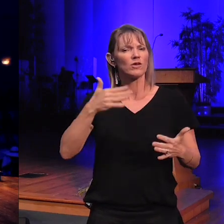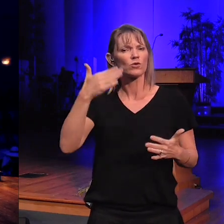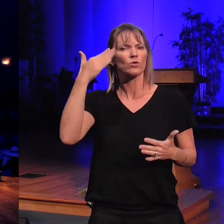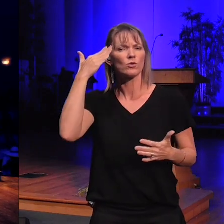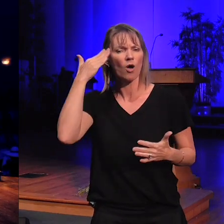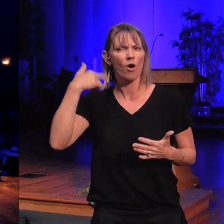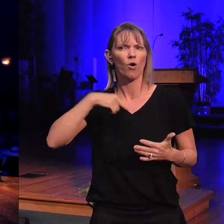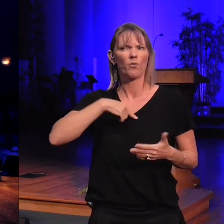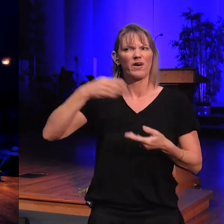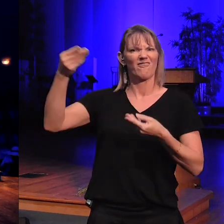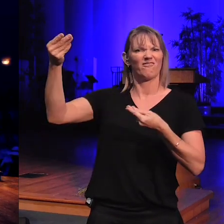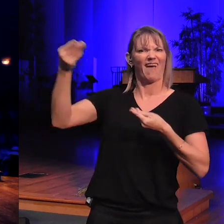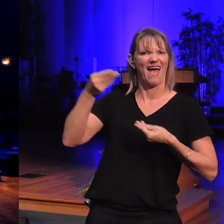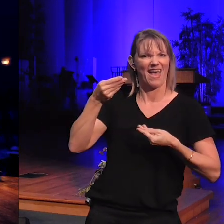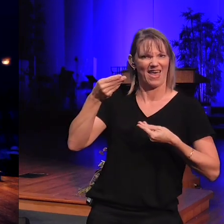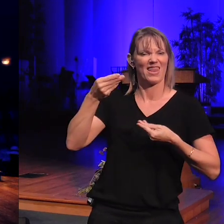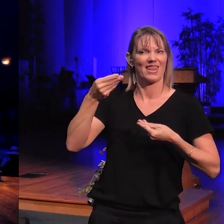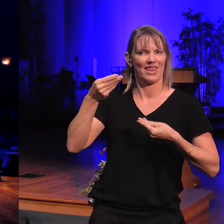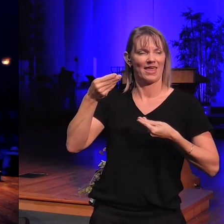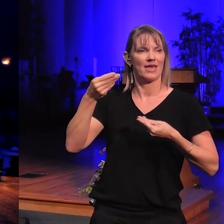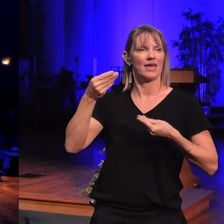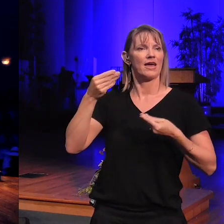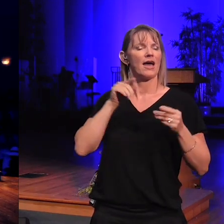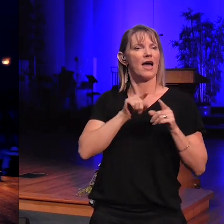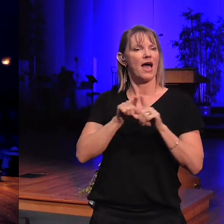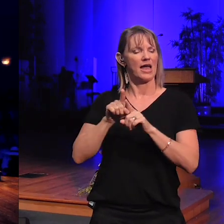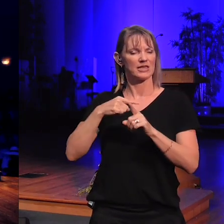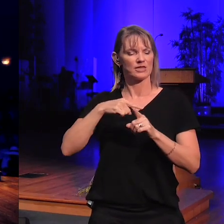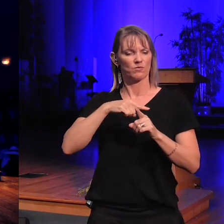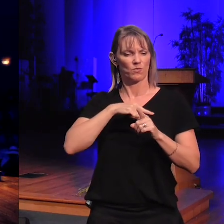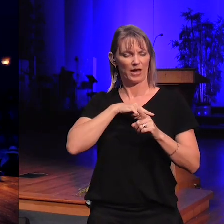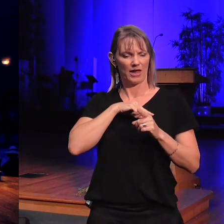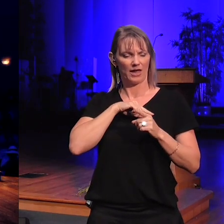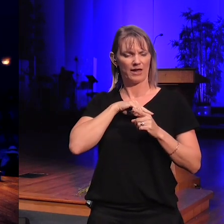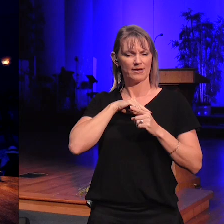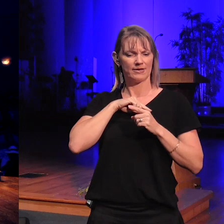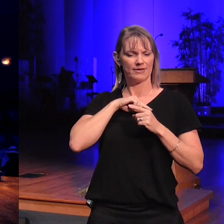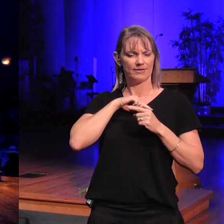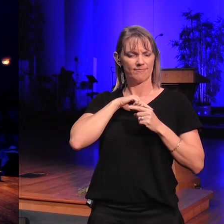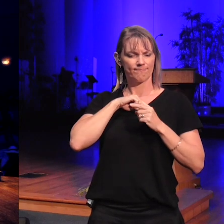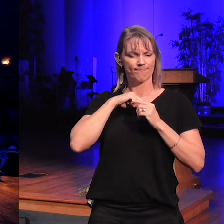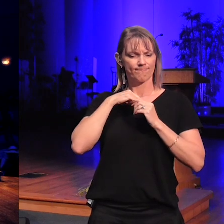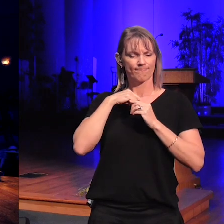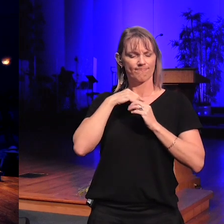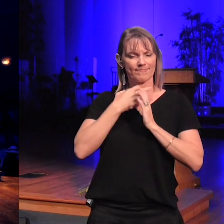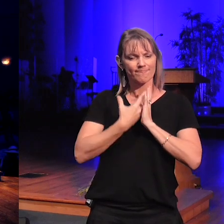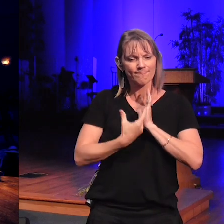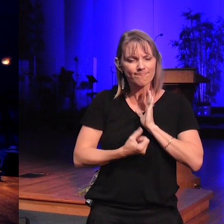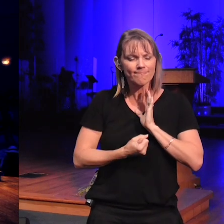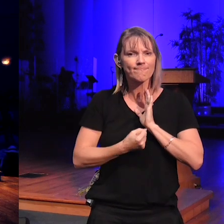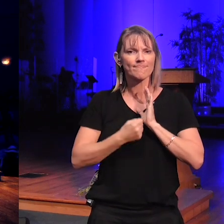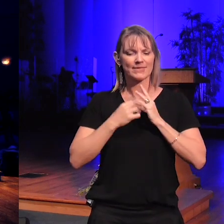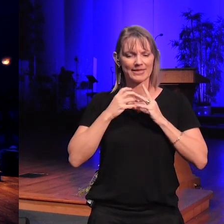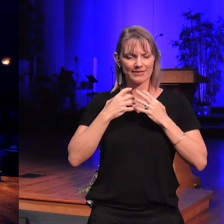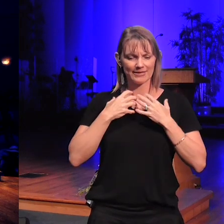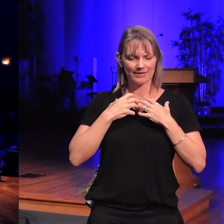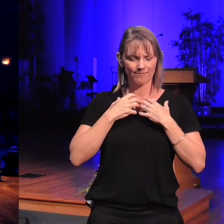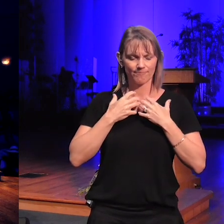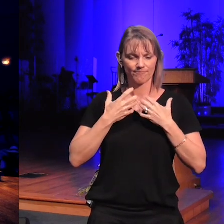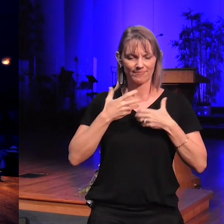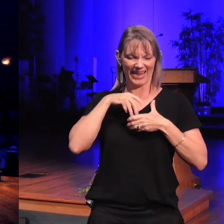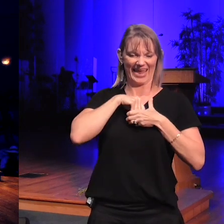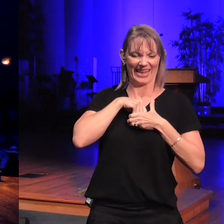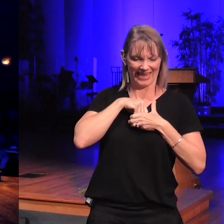being fed, and as we take in that nourishment, we then go out into the world to be a